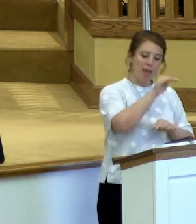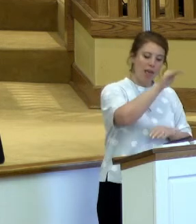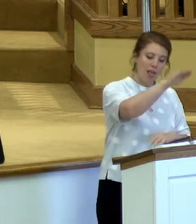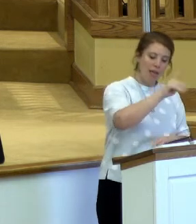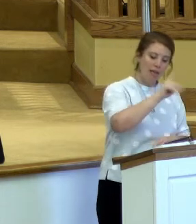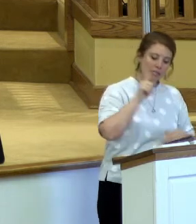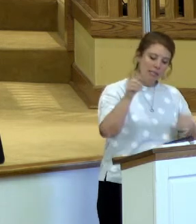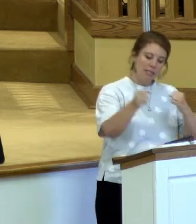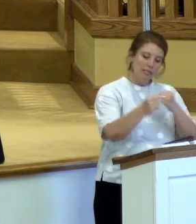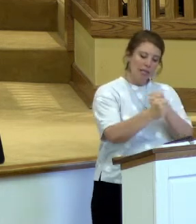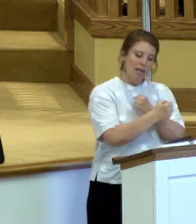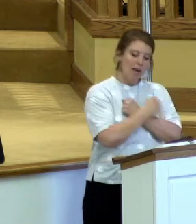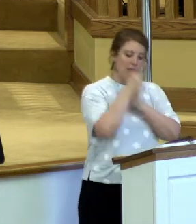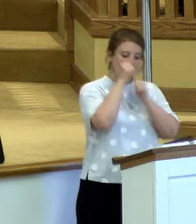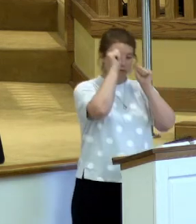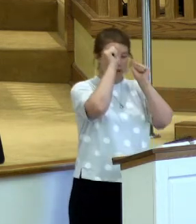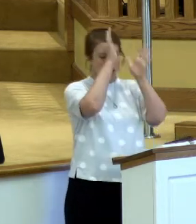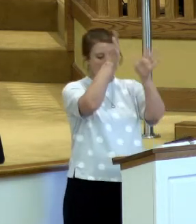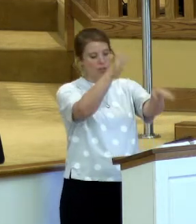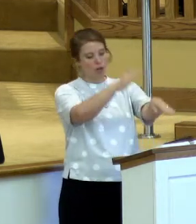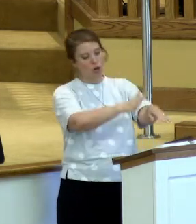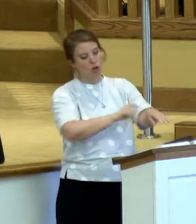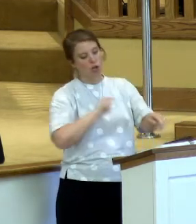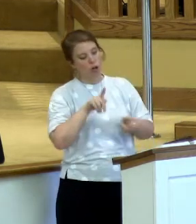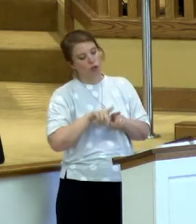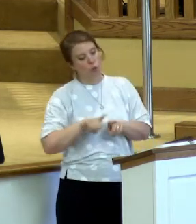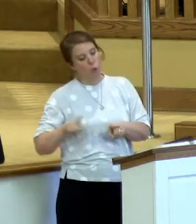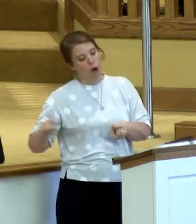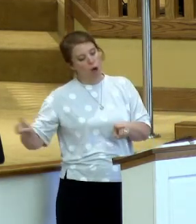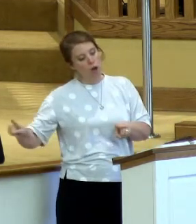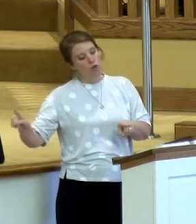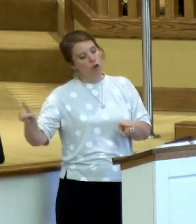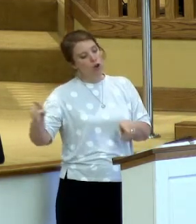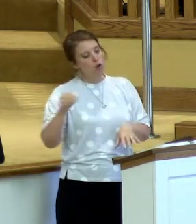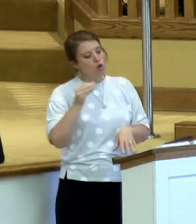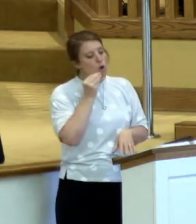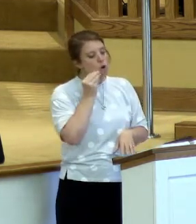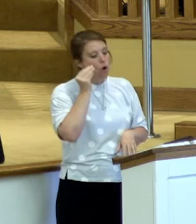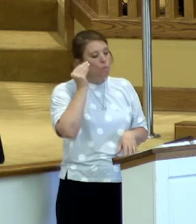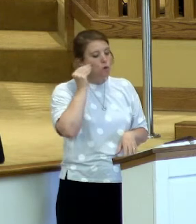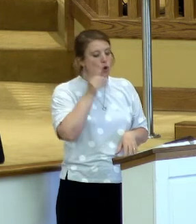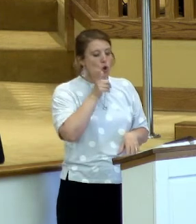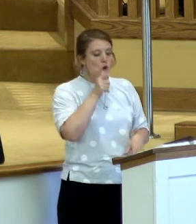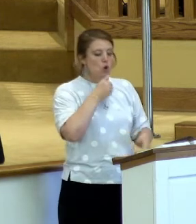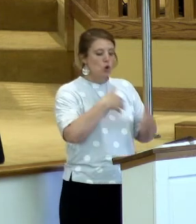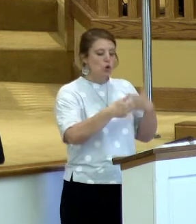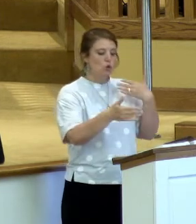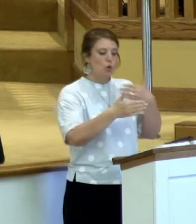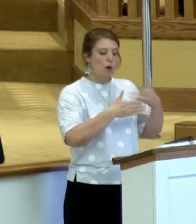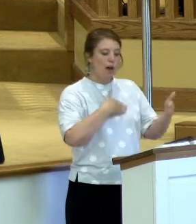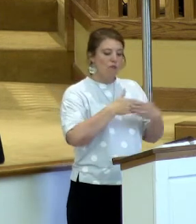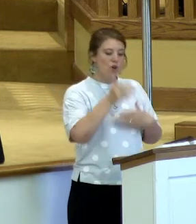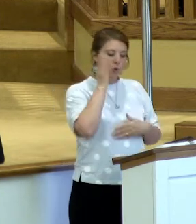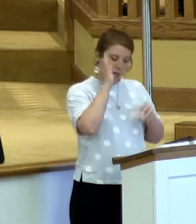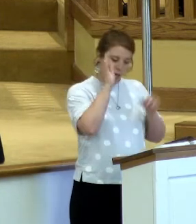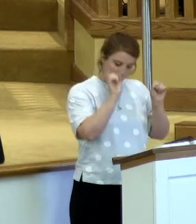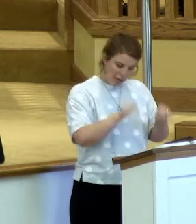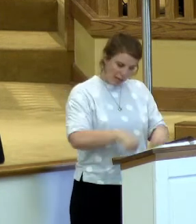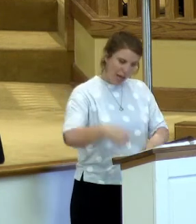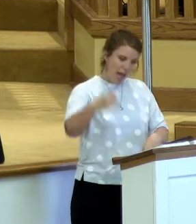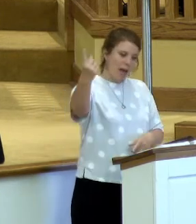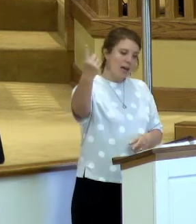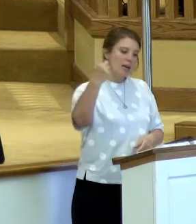and hill. 'Tis a loving Father calls the wonder home.